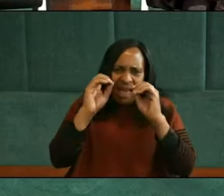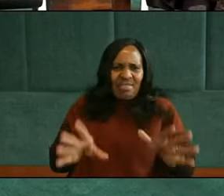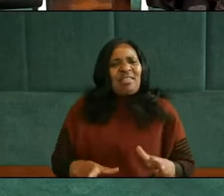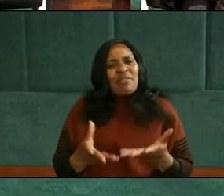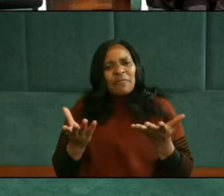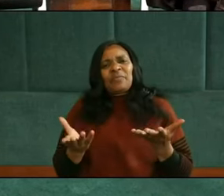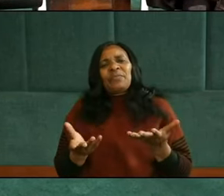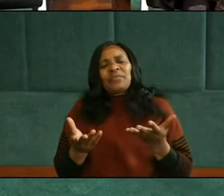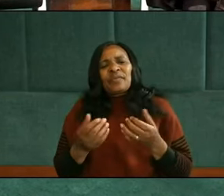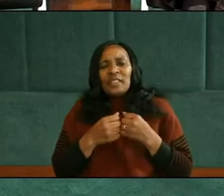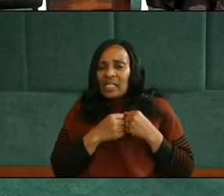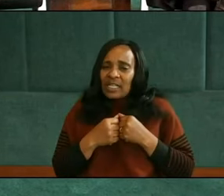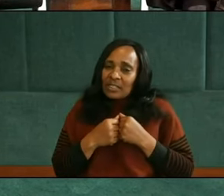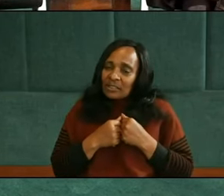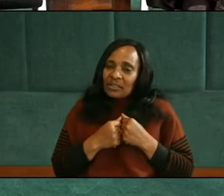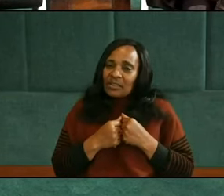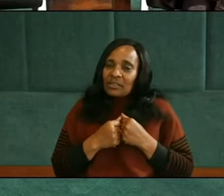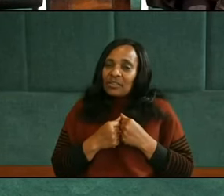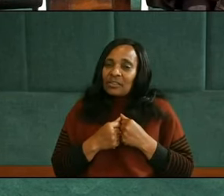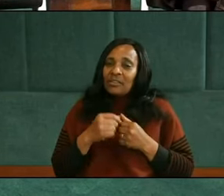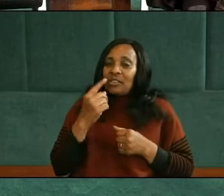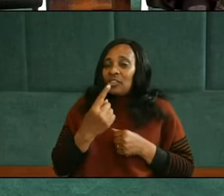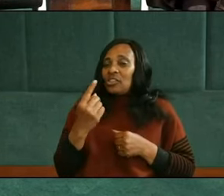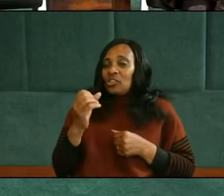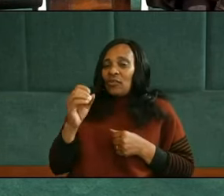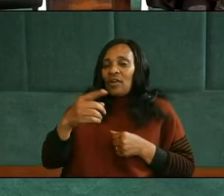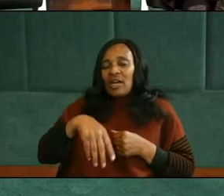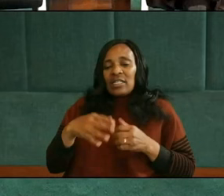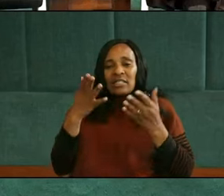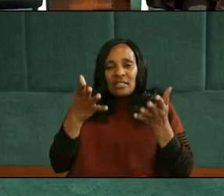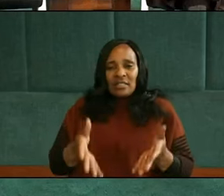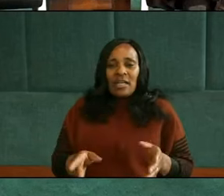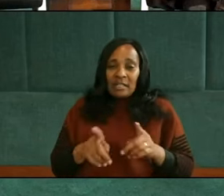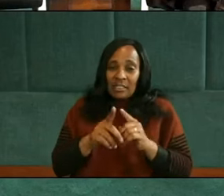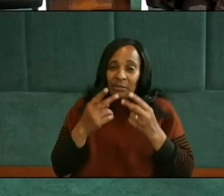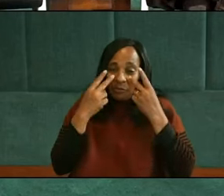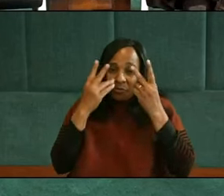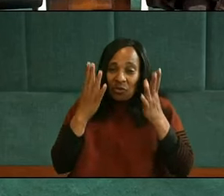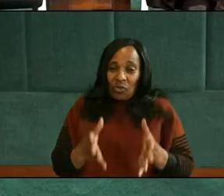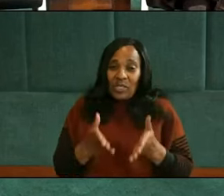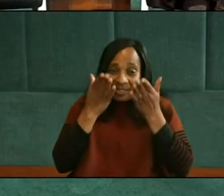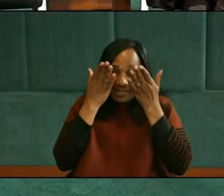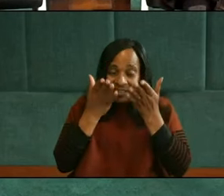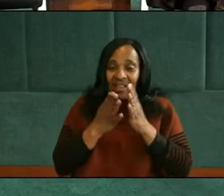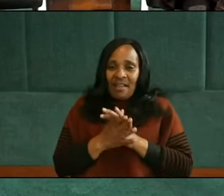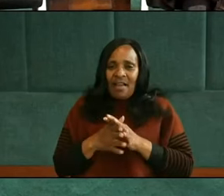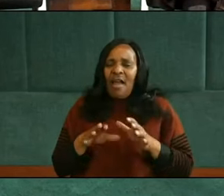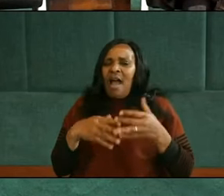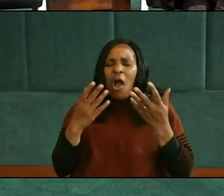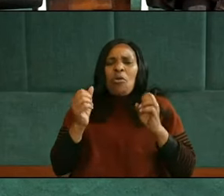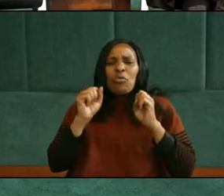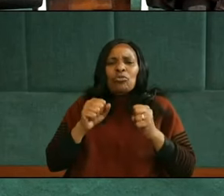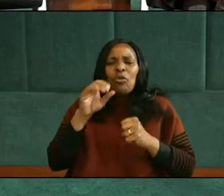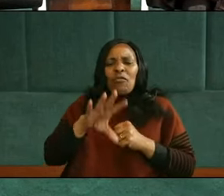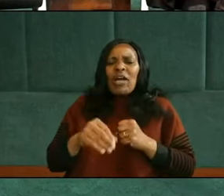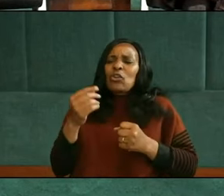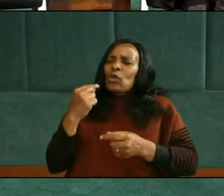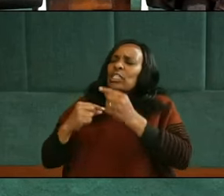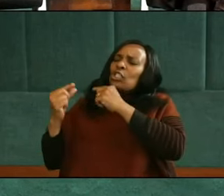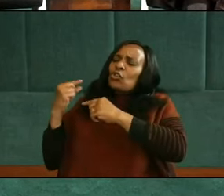yeah, that would be a challenge to each one of us here and even the viewers listening. Mm-hmm. How far in your genealogy can you